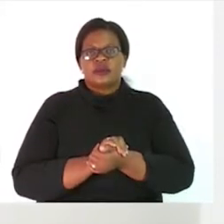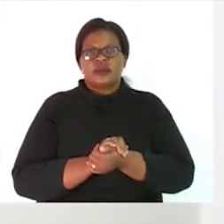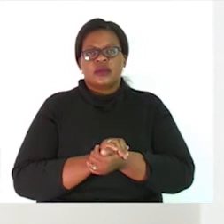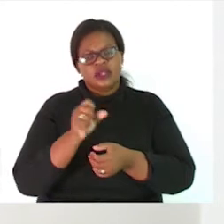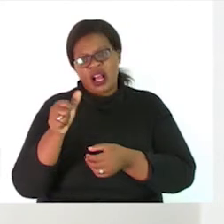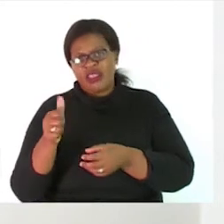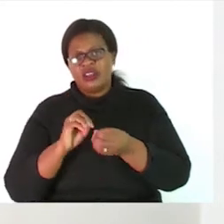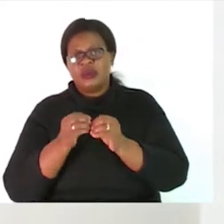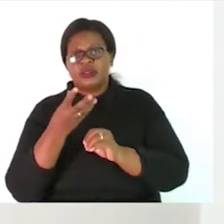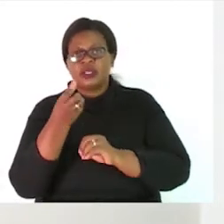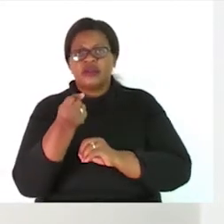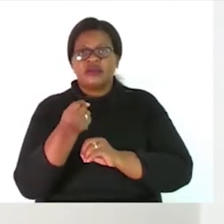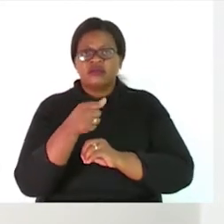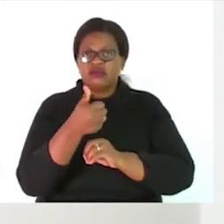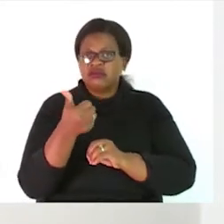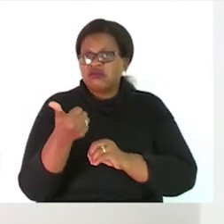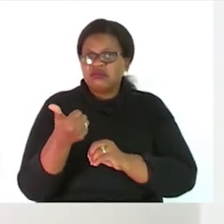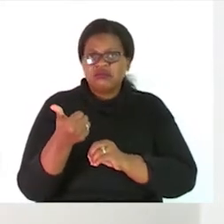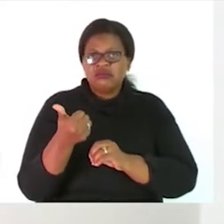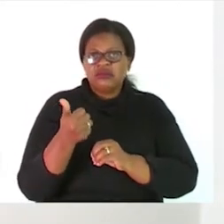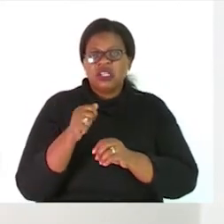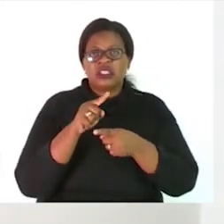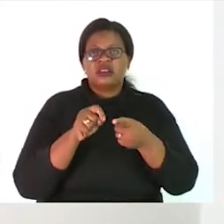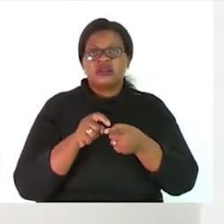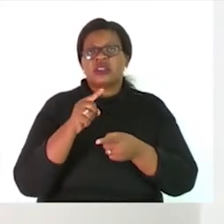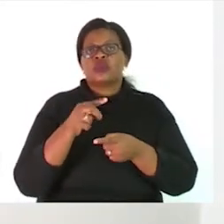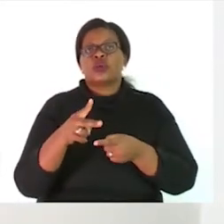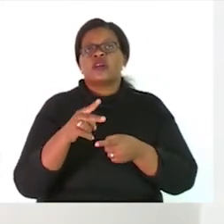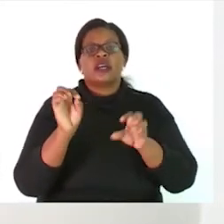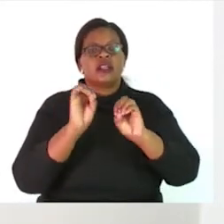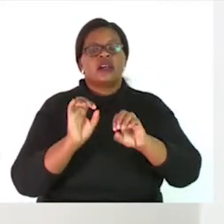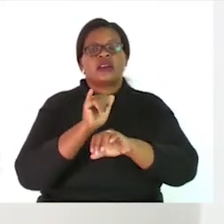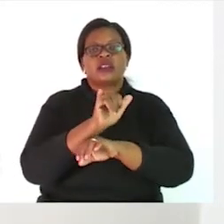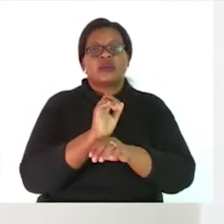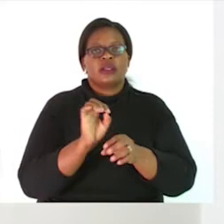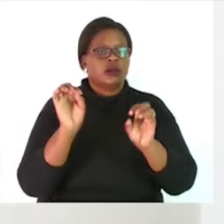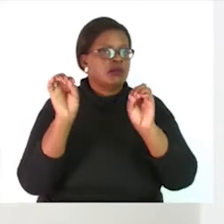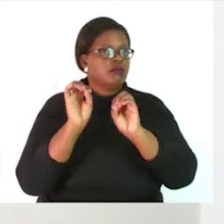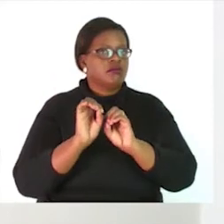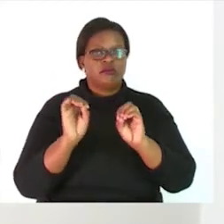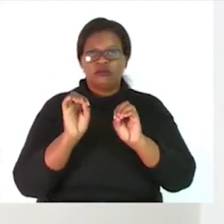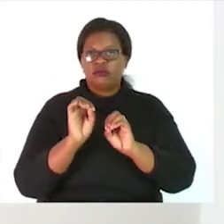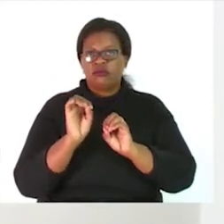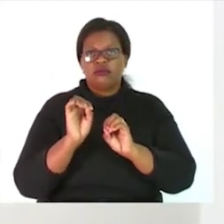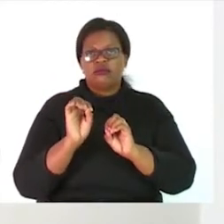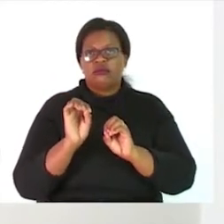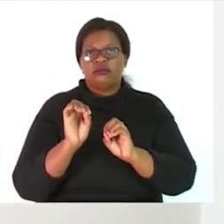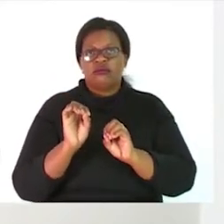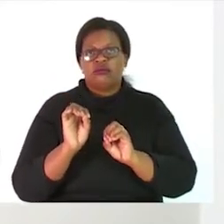other numbers that we can divide into 12 without leaving a remainder? 4. We have 4 there